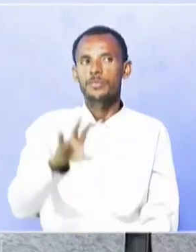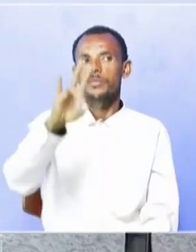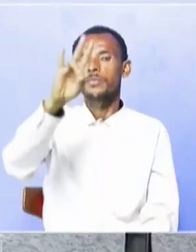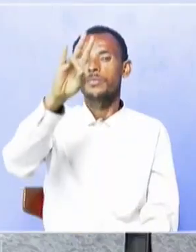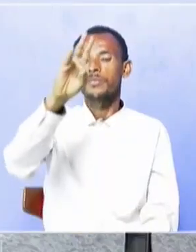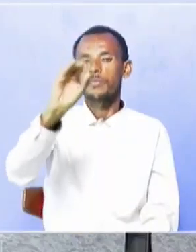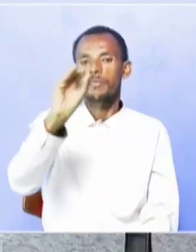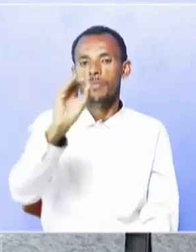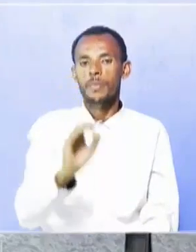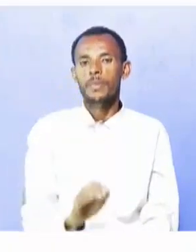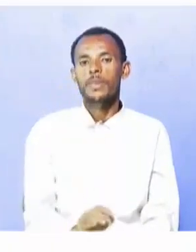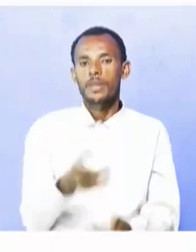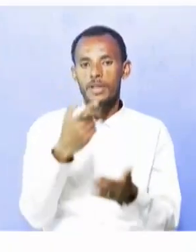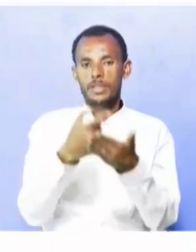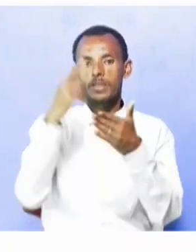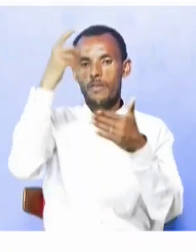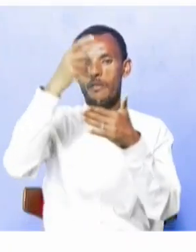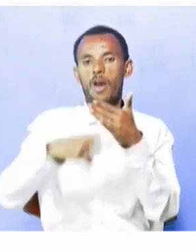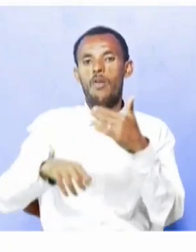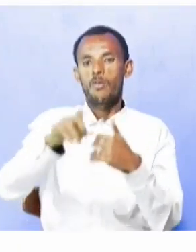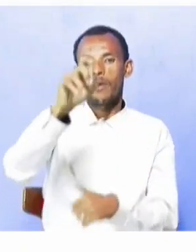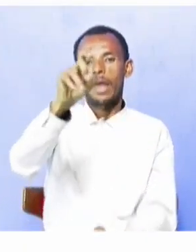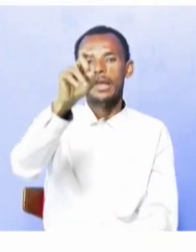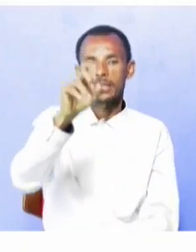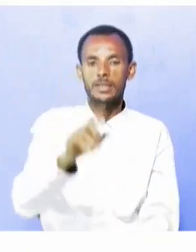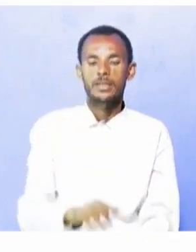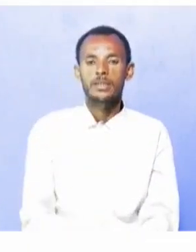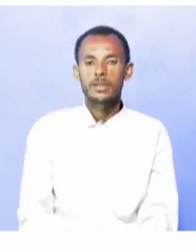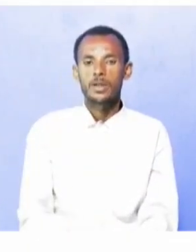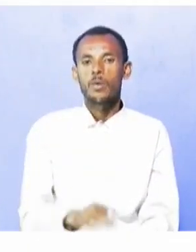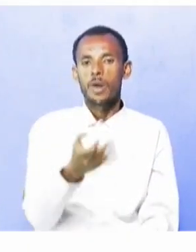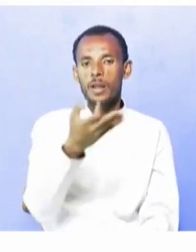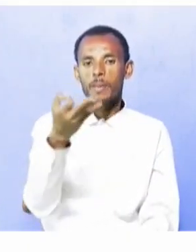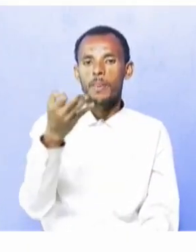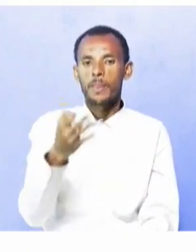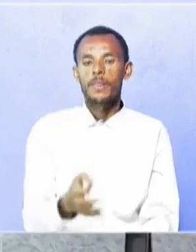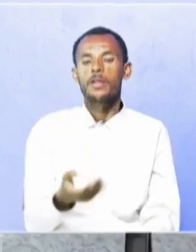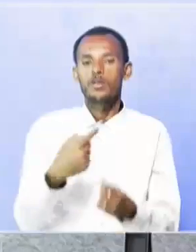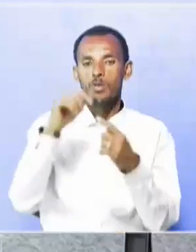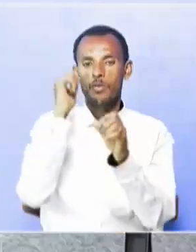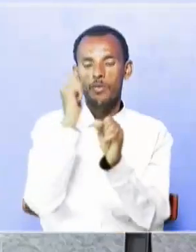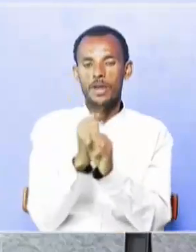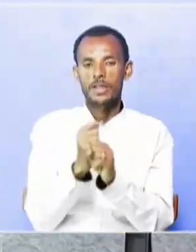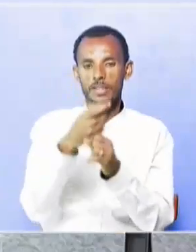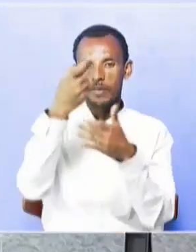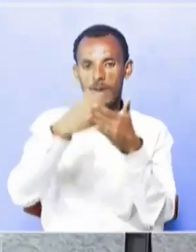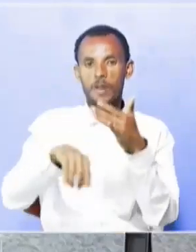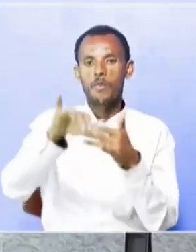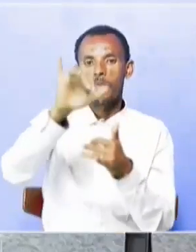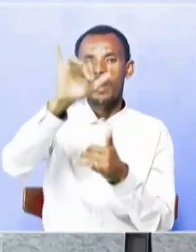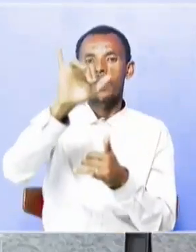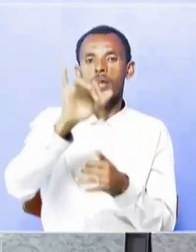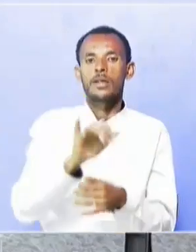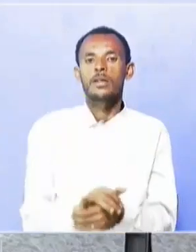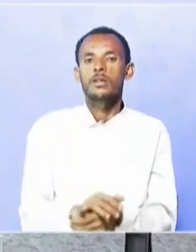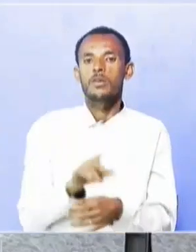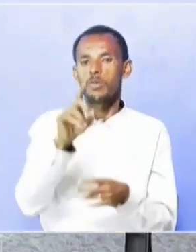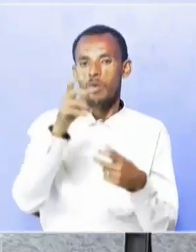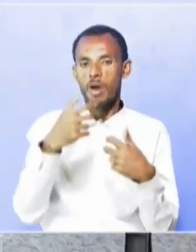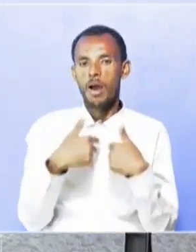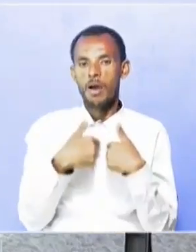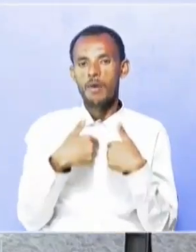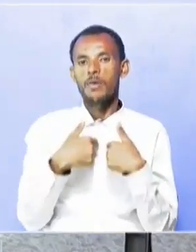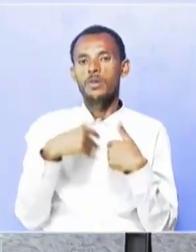70, right? This is the value of x. Well, to find the value of y, you have